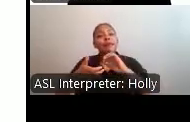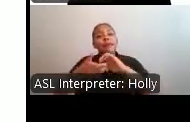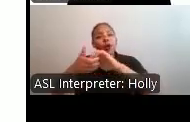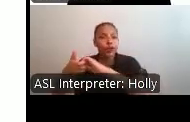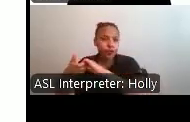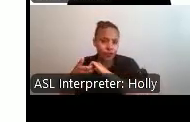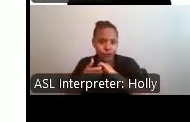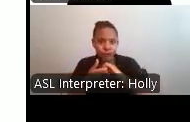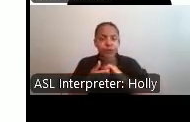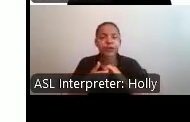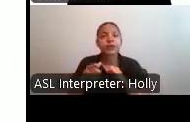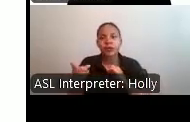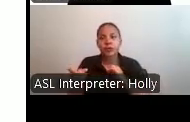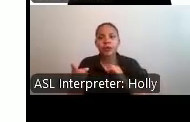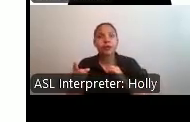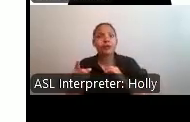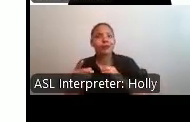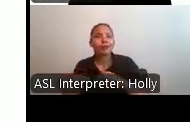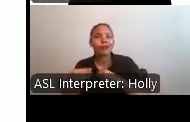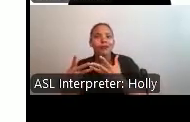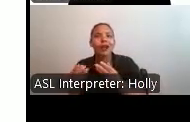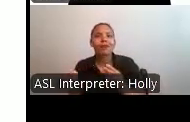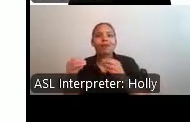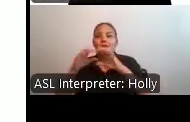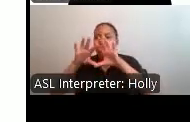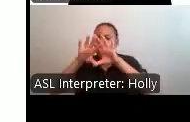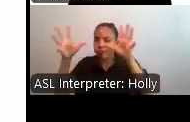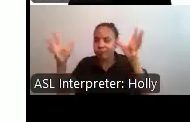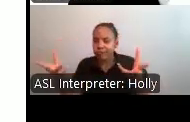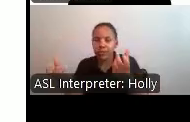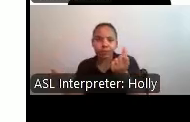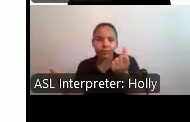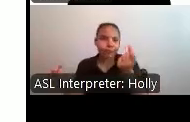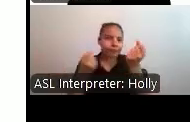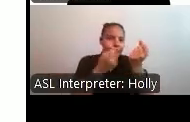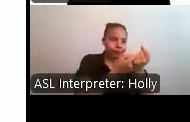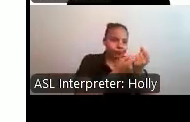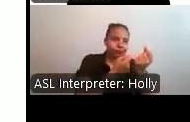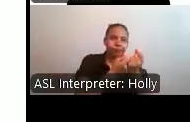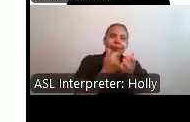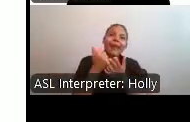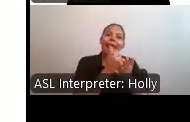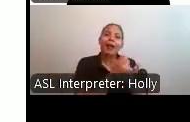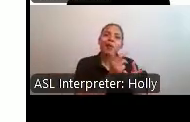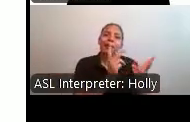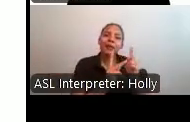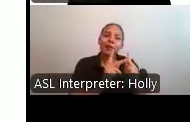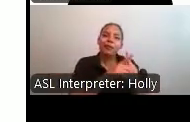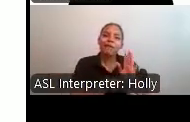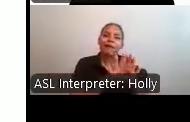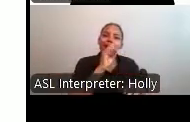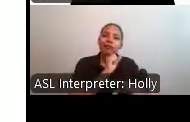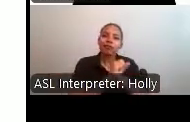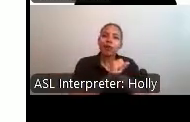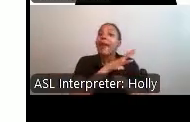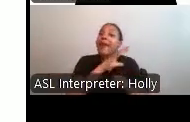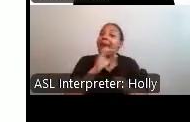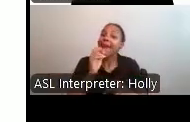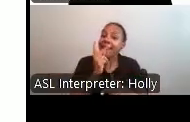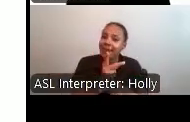create a hub of support can help people not only get hired, but stay hired. Next slide.